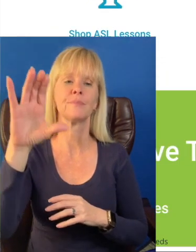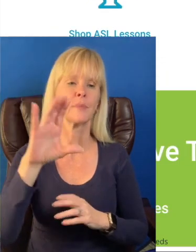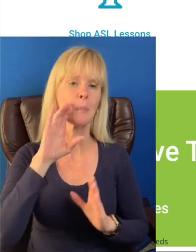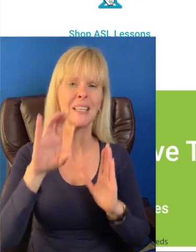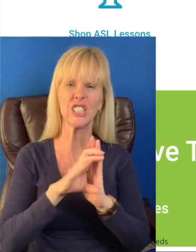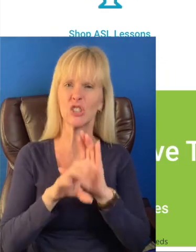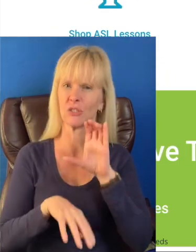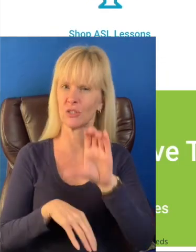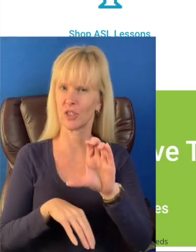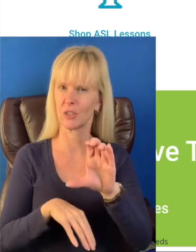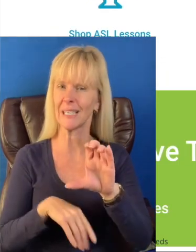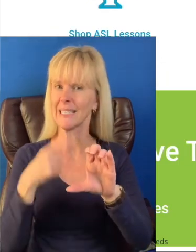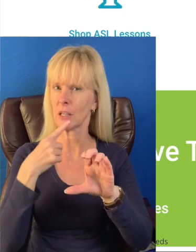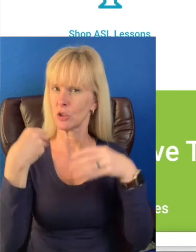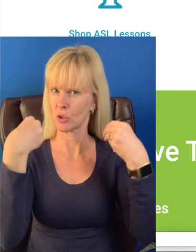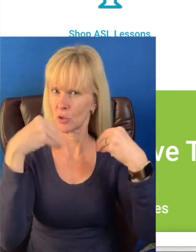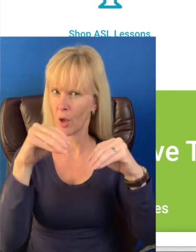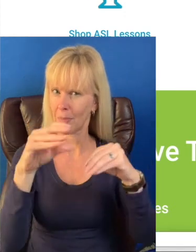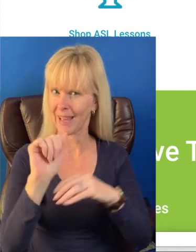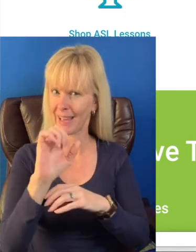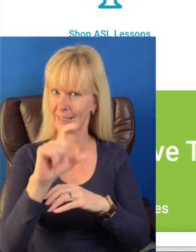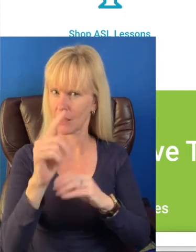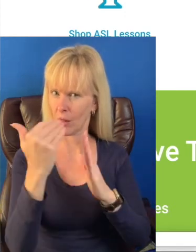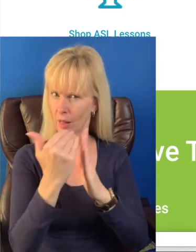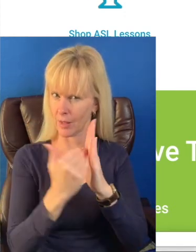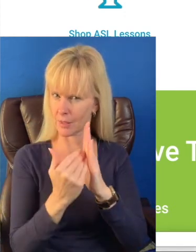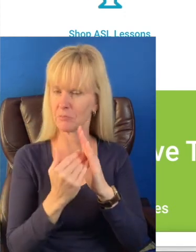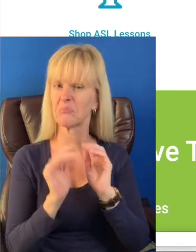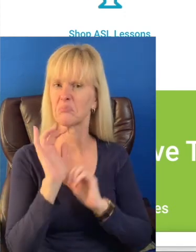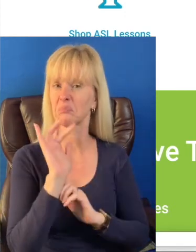go to Shop ASL Lessons. So let's go ahead and go there.